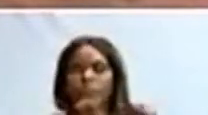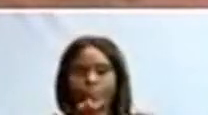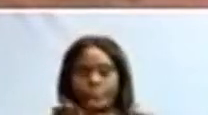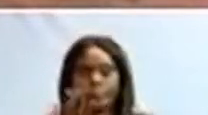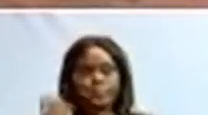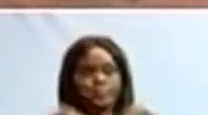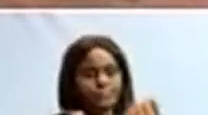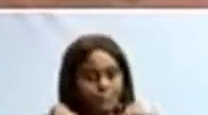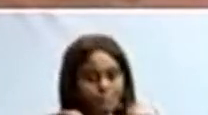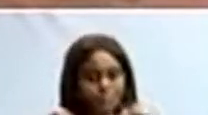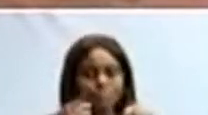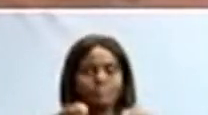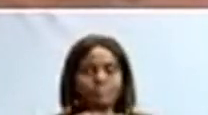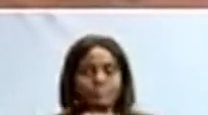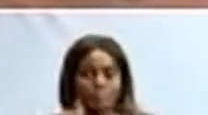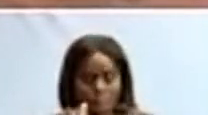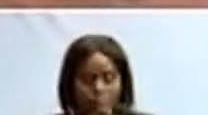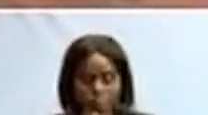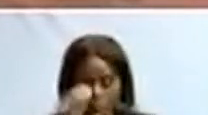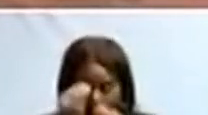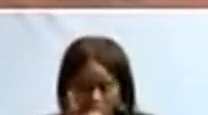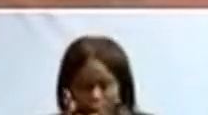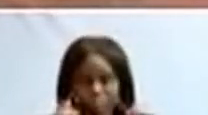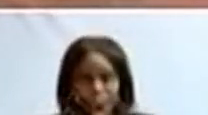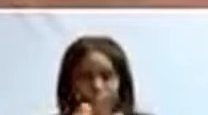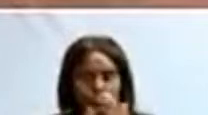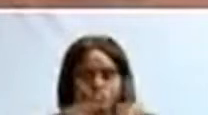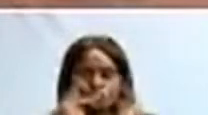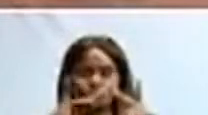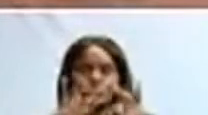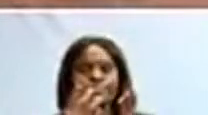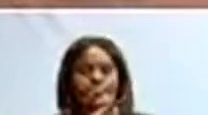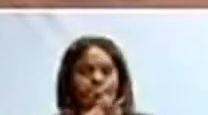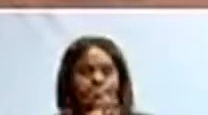unserviceable vehicles in compliance with the public